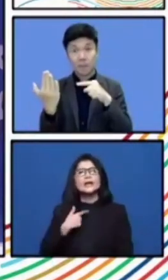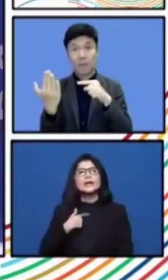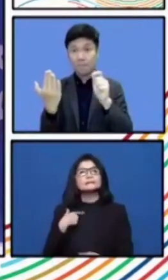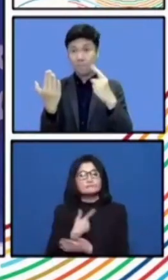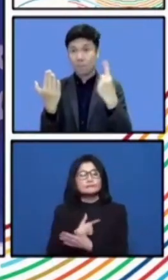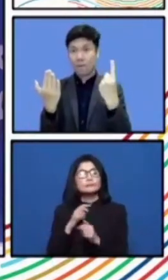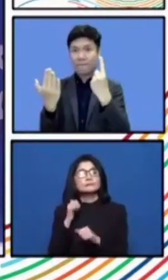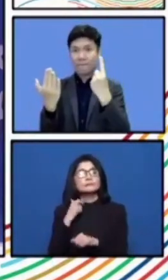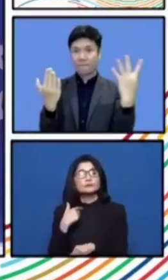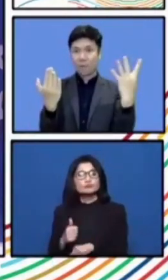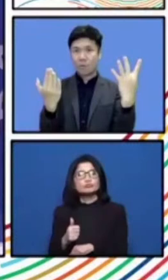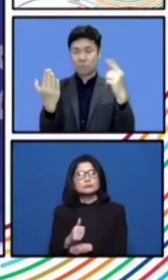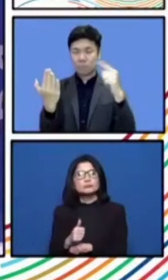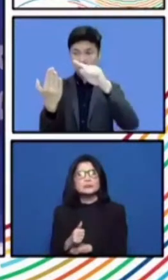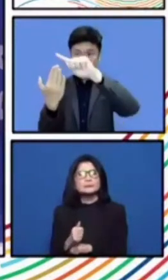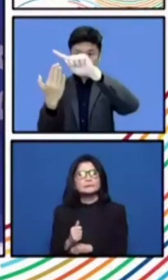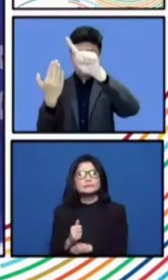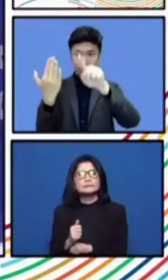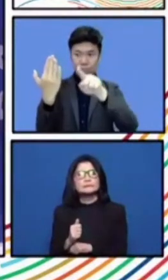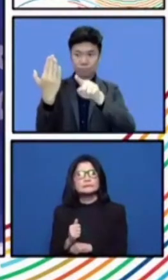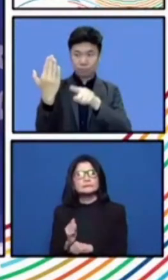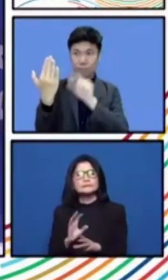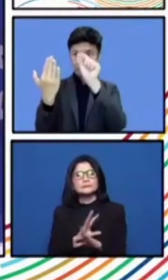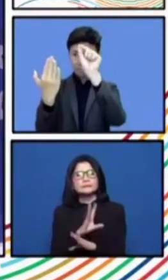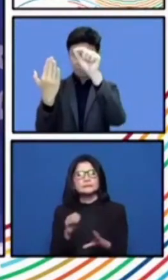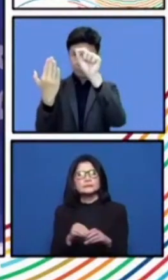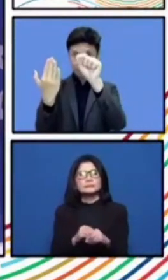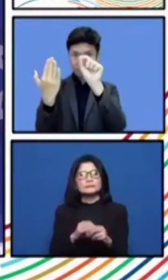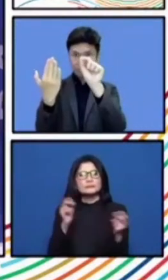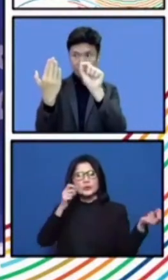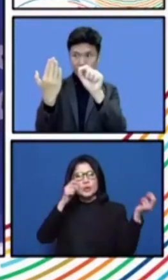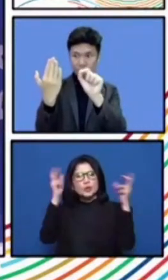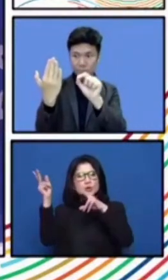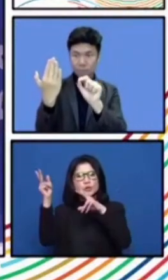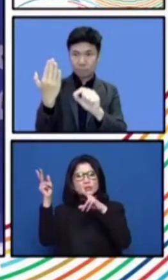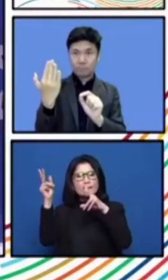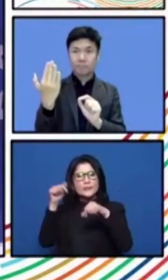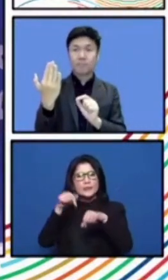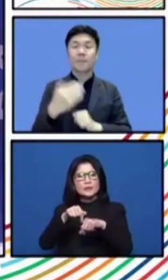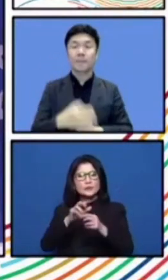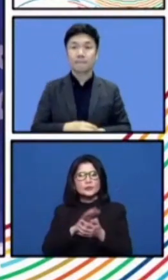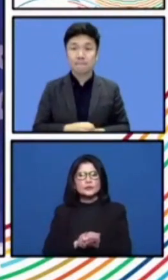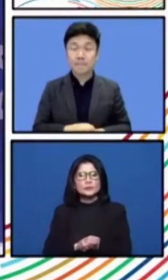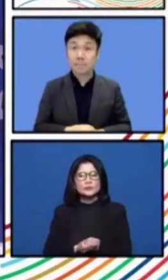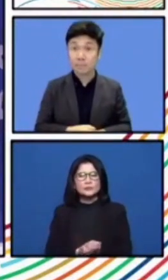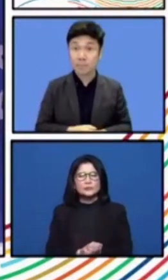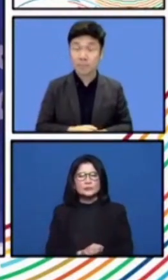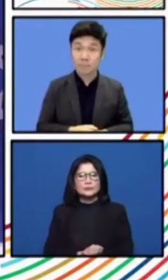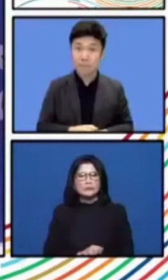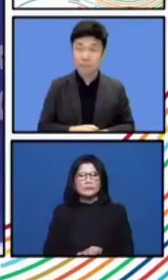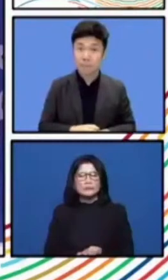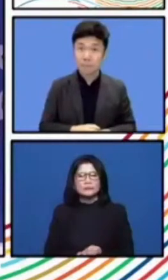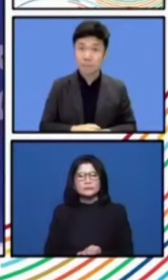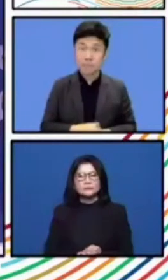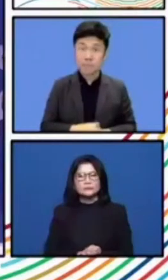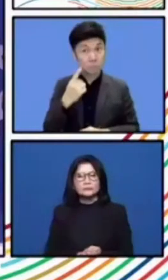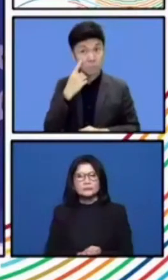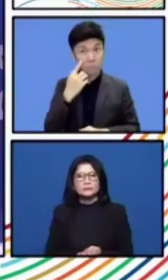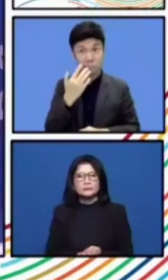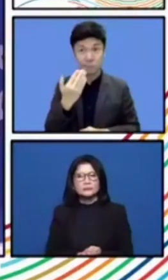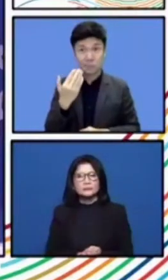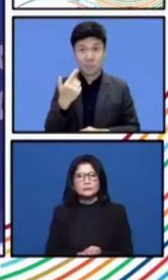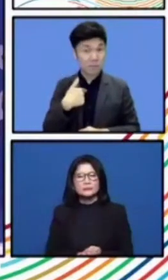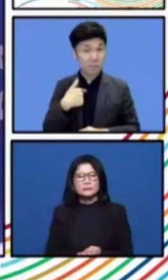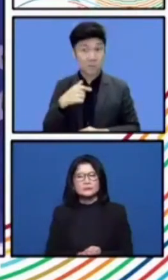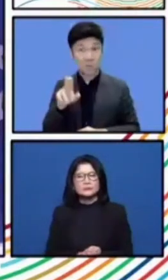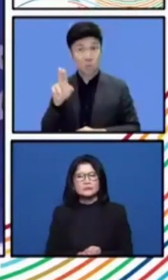um uh Concepts because um too often um yeah we have we as the United Nations we have good